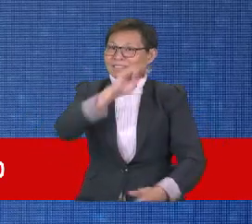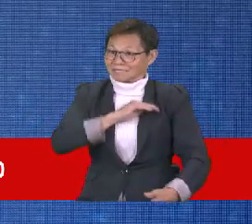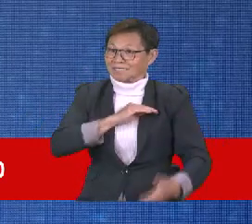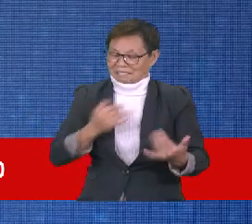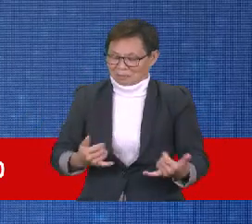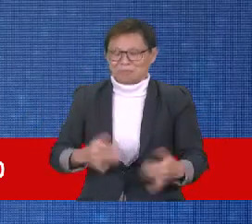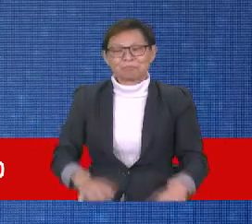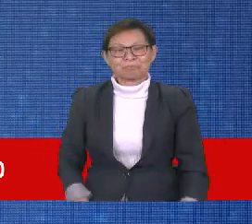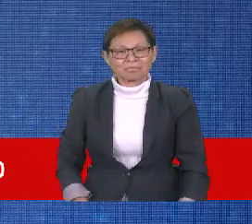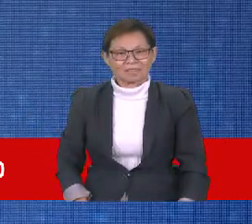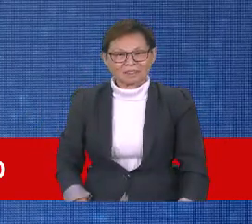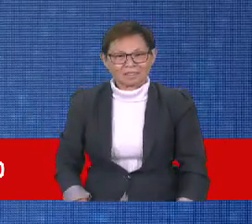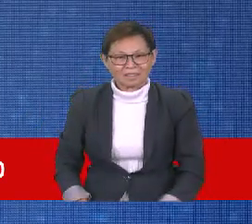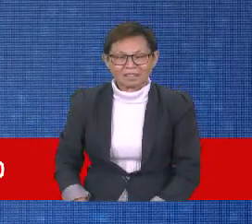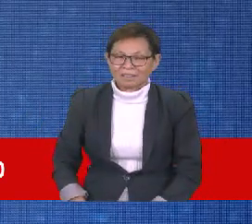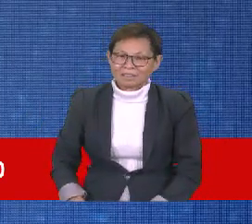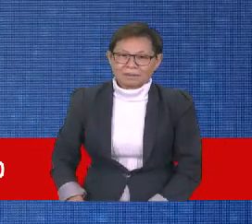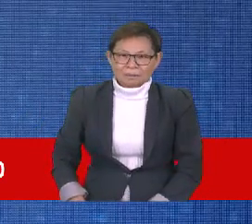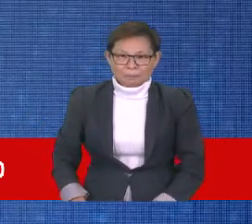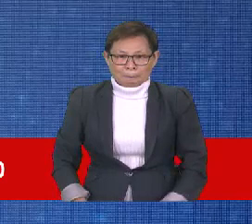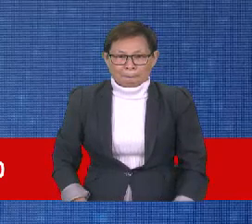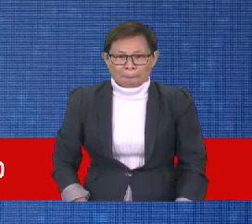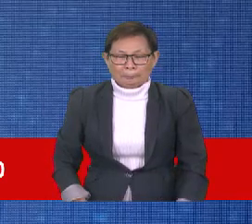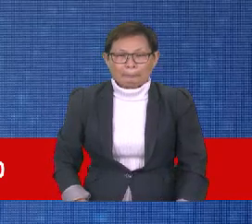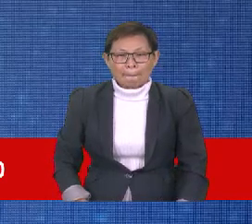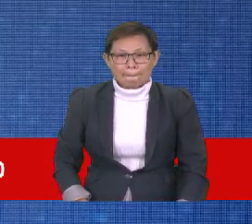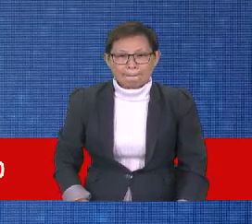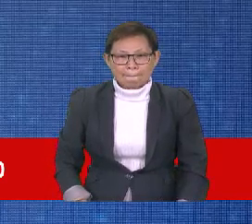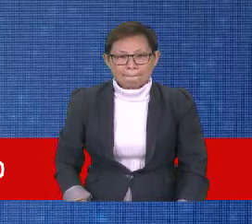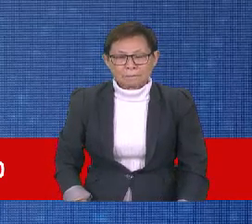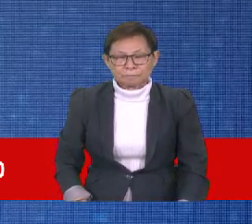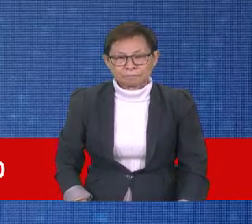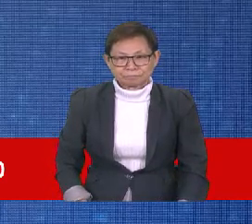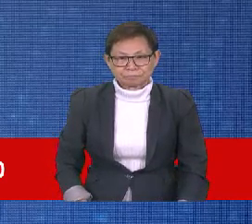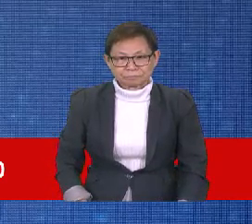But notwithstanding what I've said, the